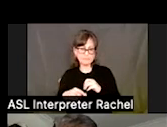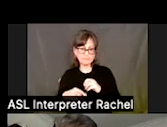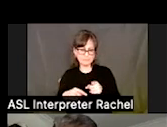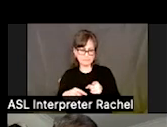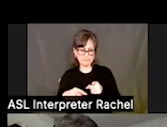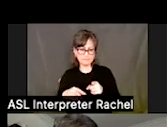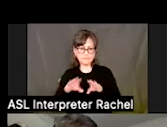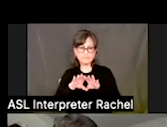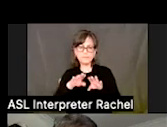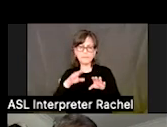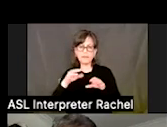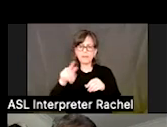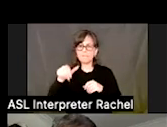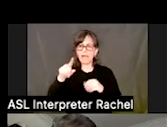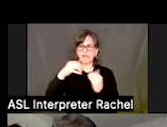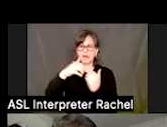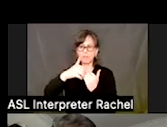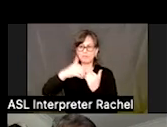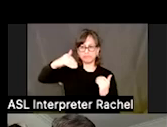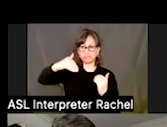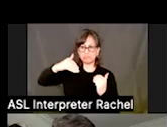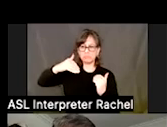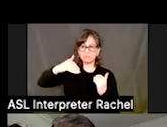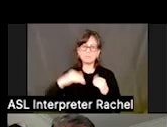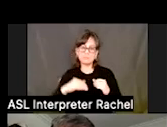Patio pulled away, dropped about 4 inches. Next slide, please.